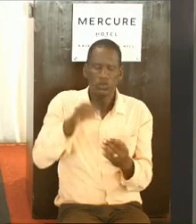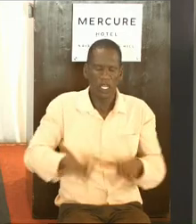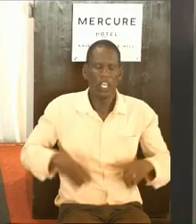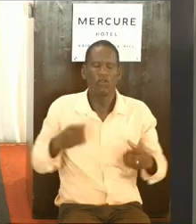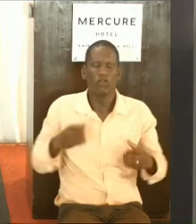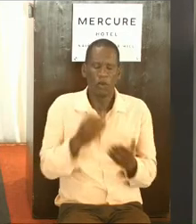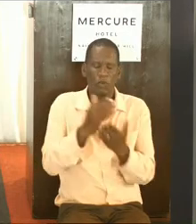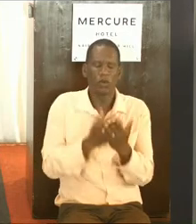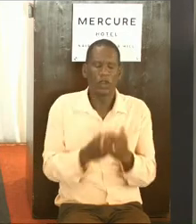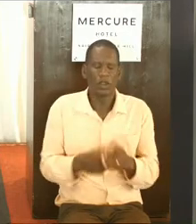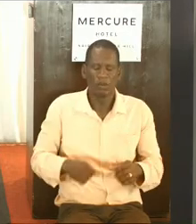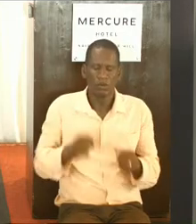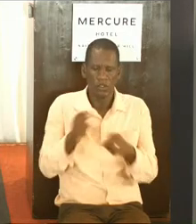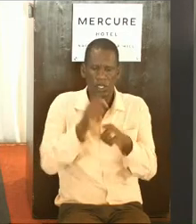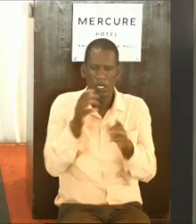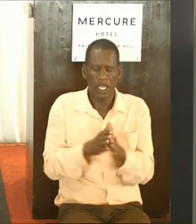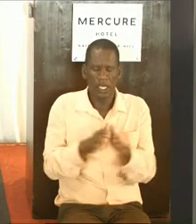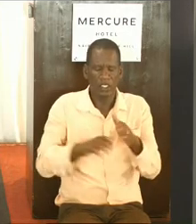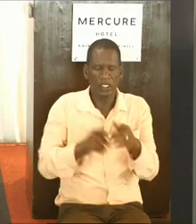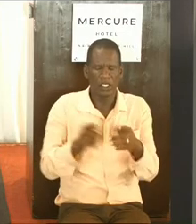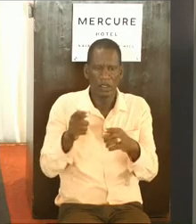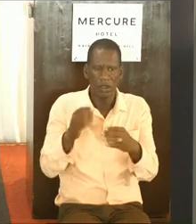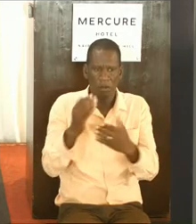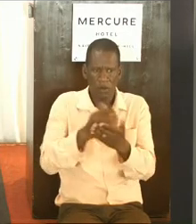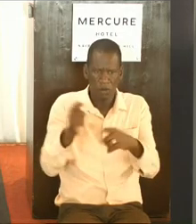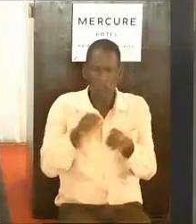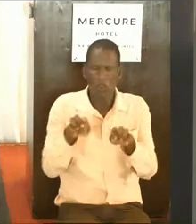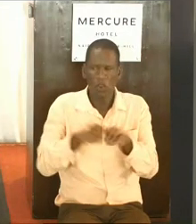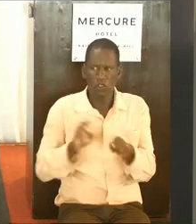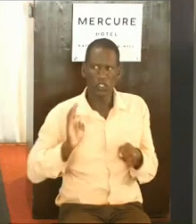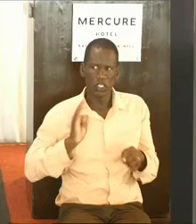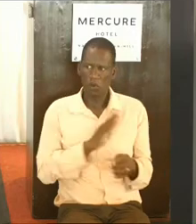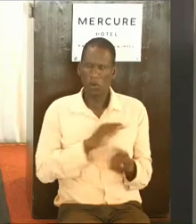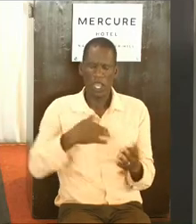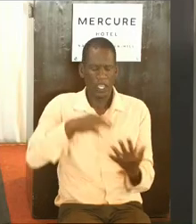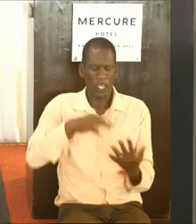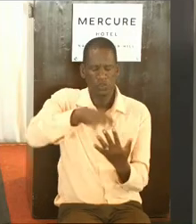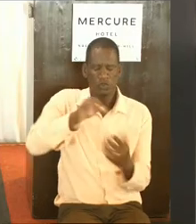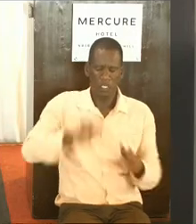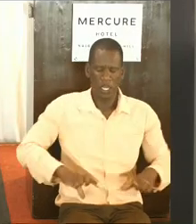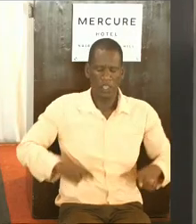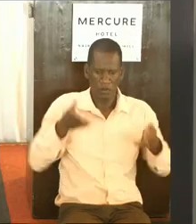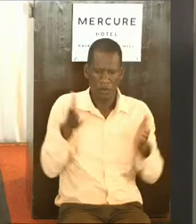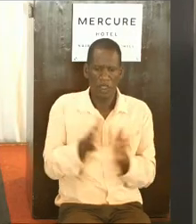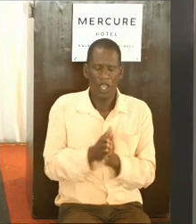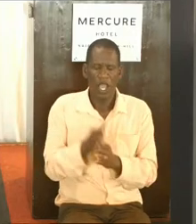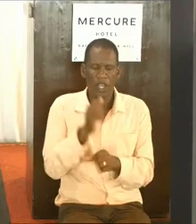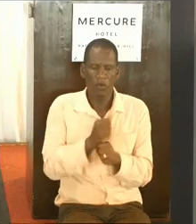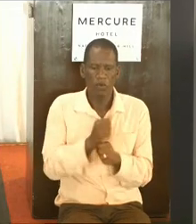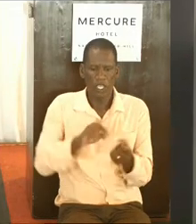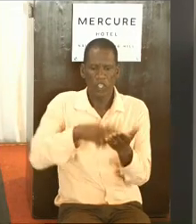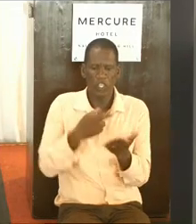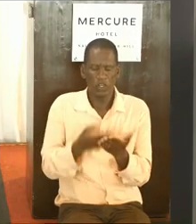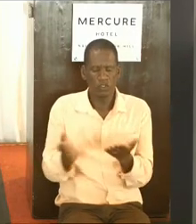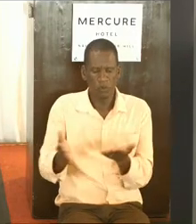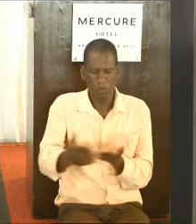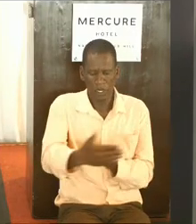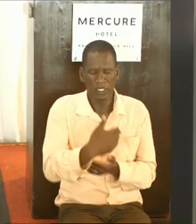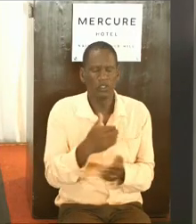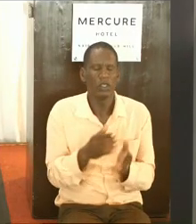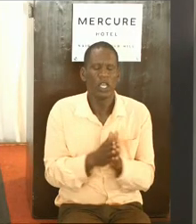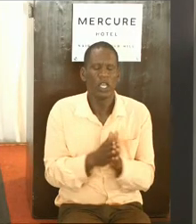and assistant program manager she also sits on the board of I choose Life currently and serves in the resource mobilization